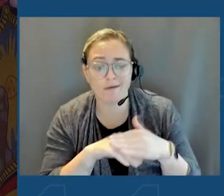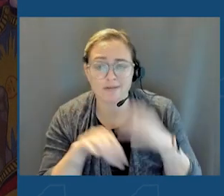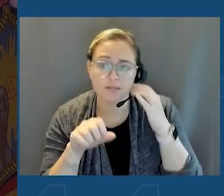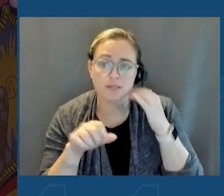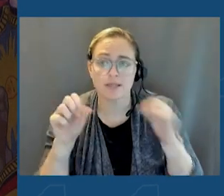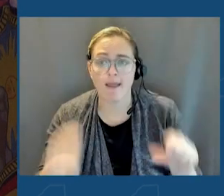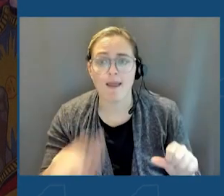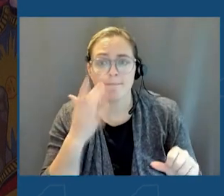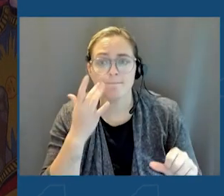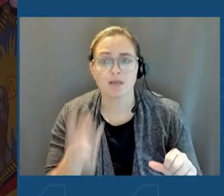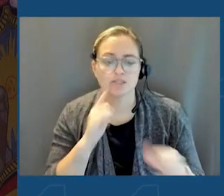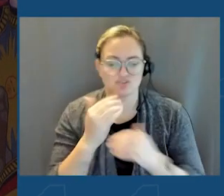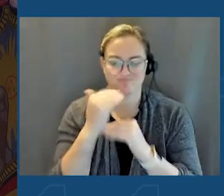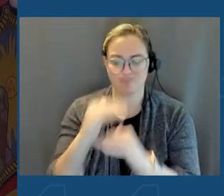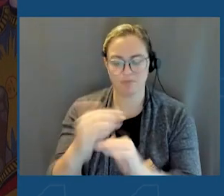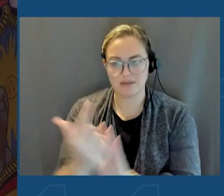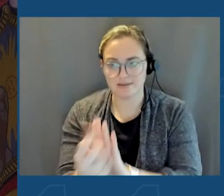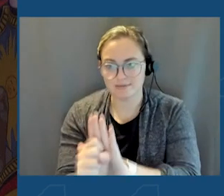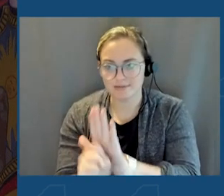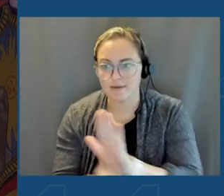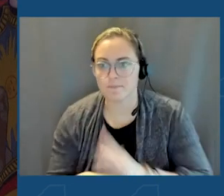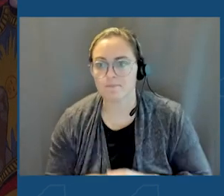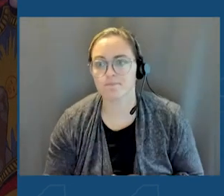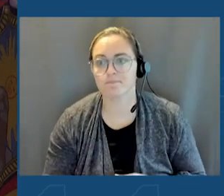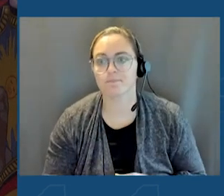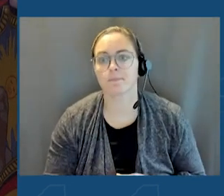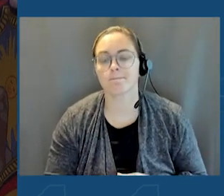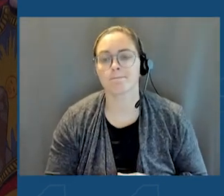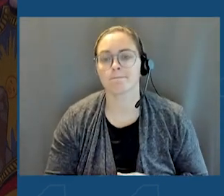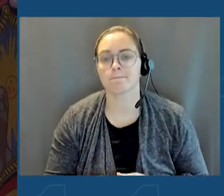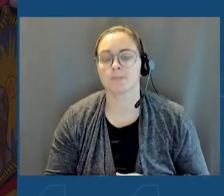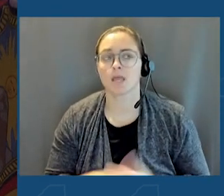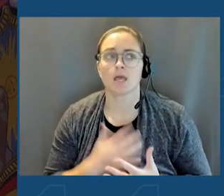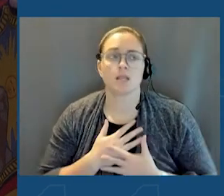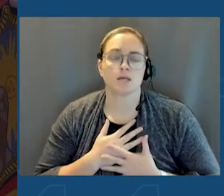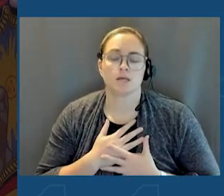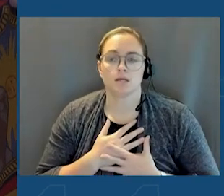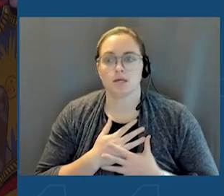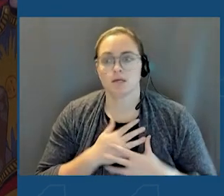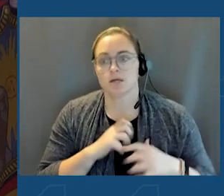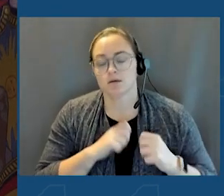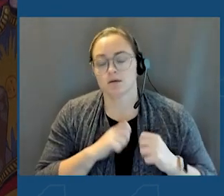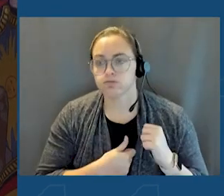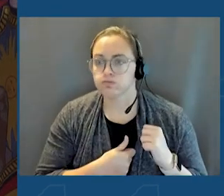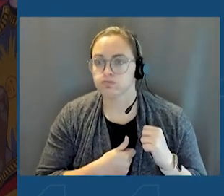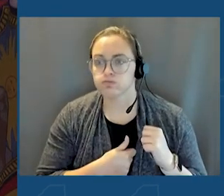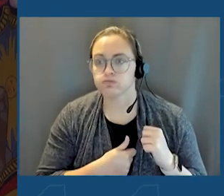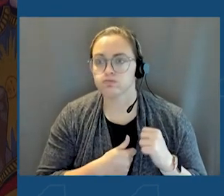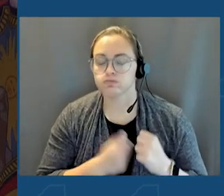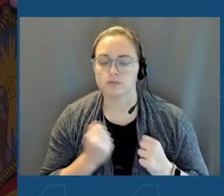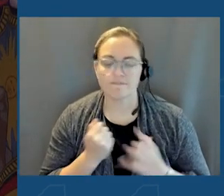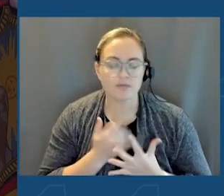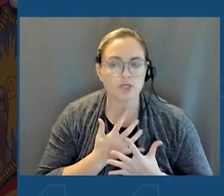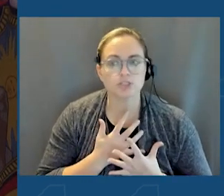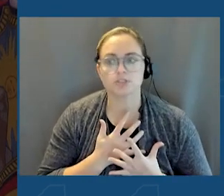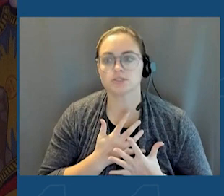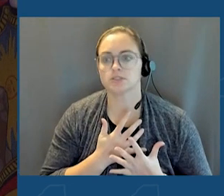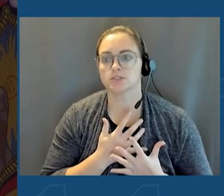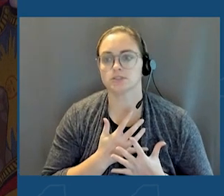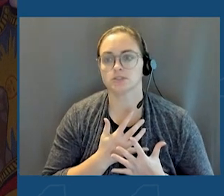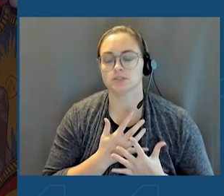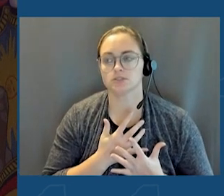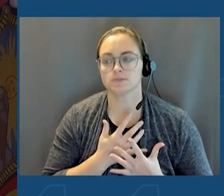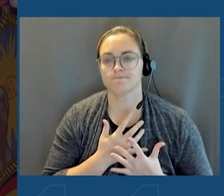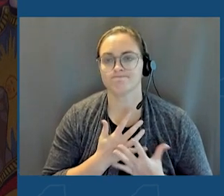they're in restricted states. And the pain that they are going through and the fear and the